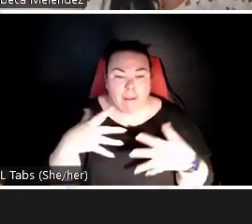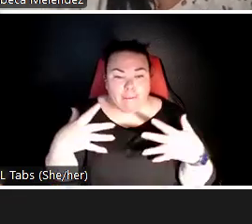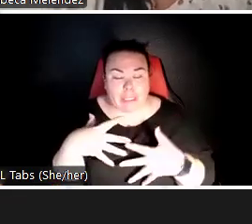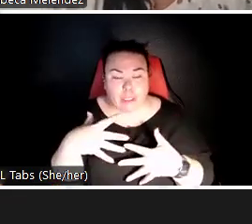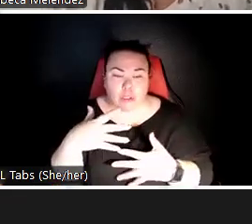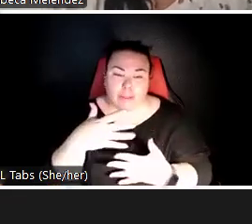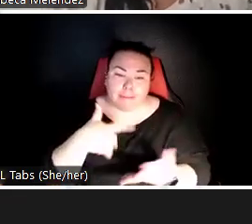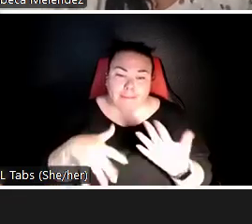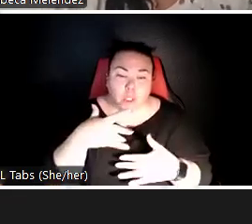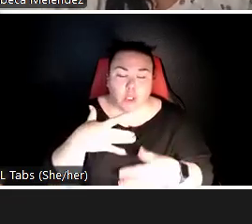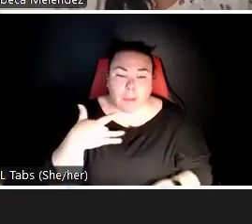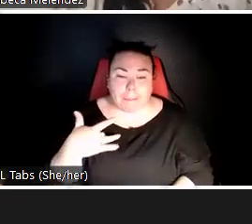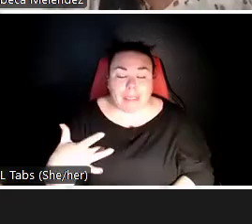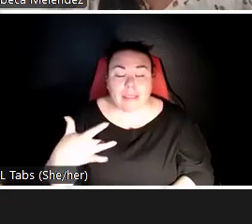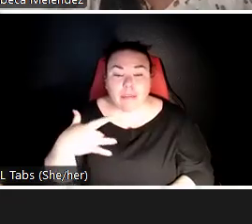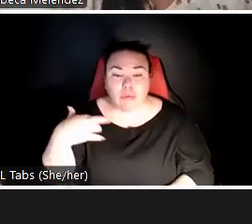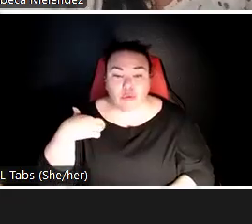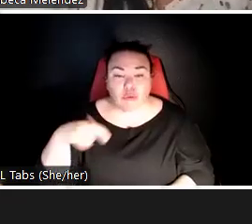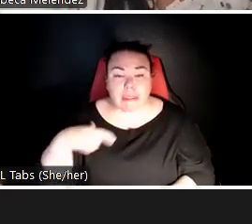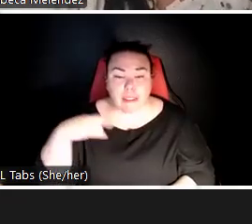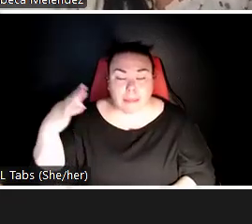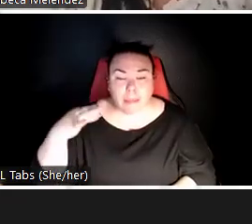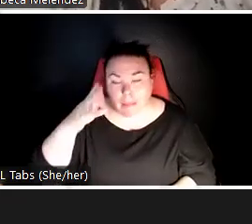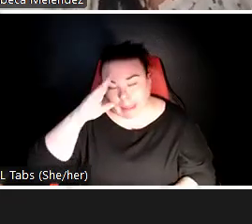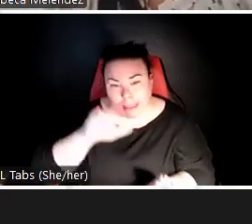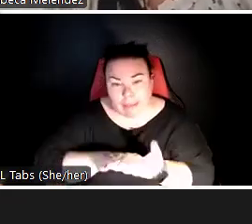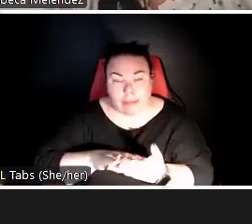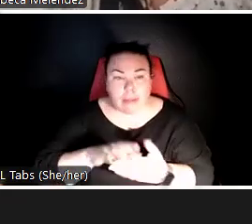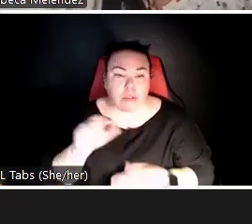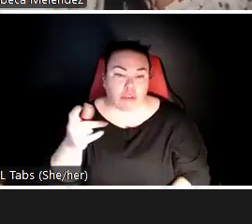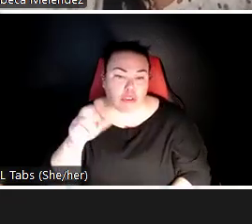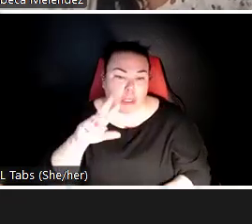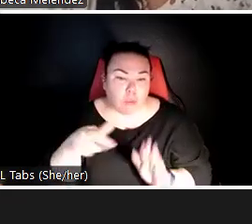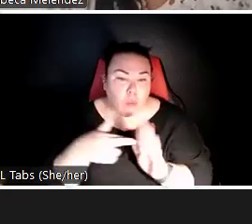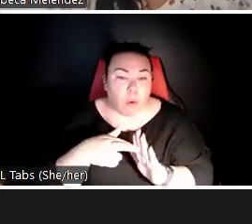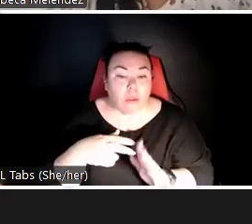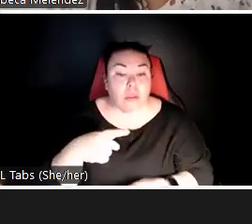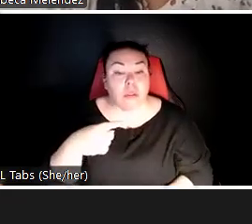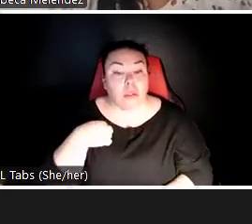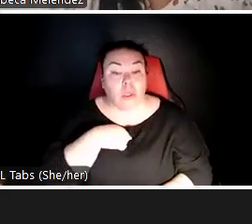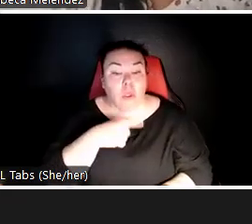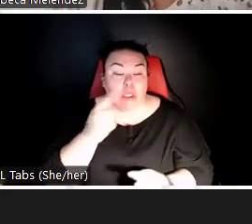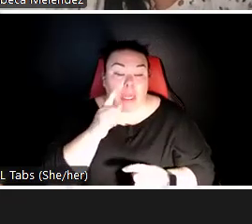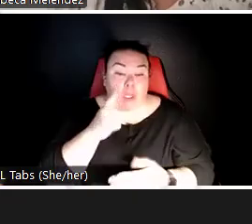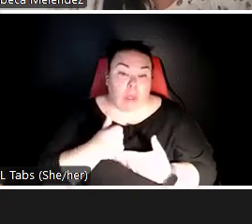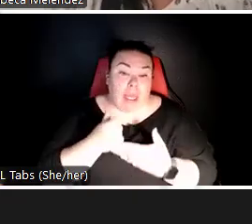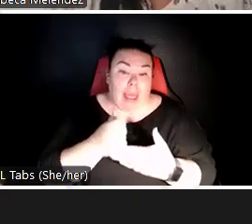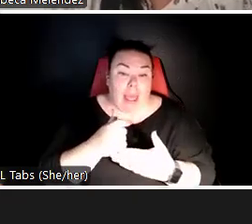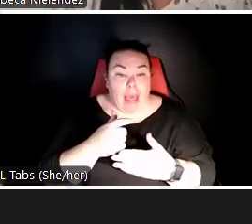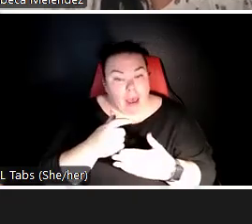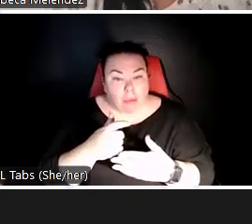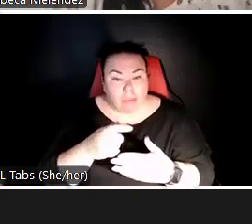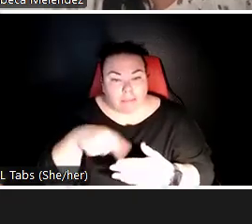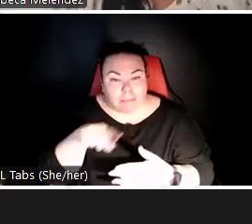individuals and their families seek help and live in peace. We provide services rooted in positive cultural influences that help families become